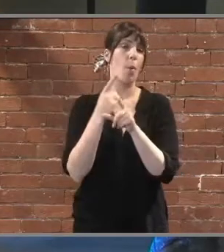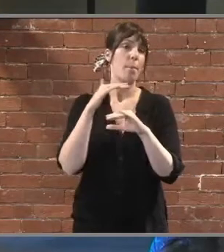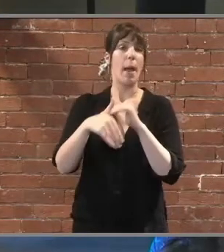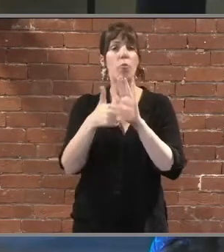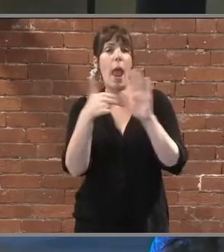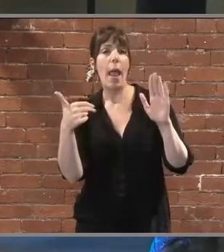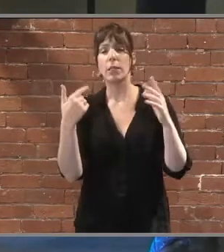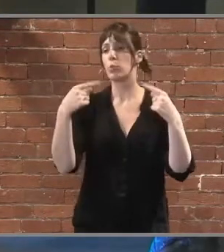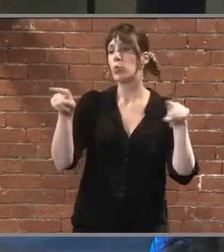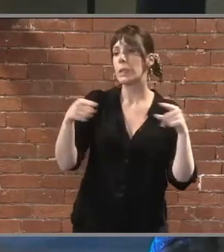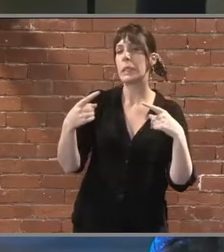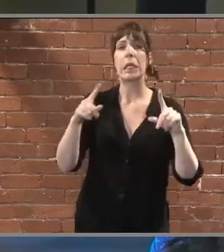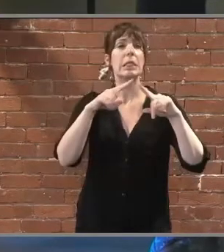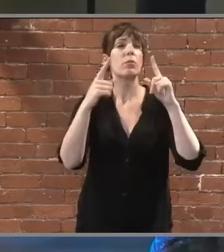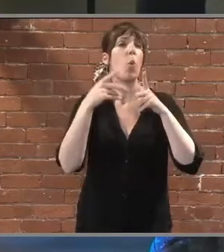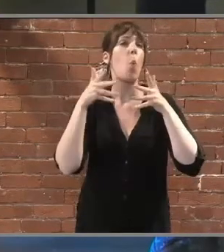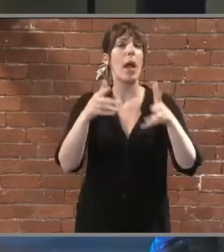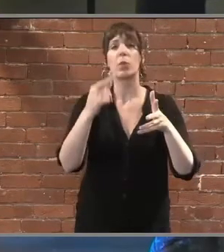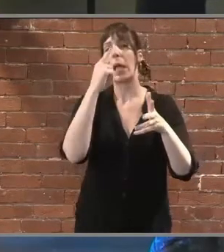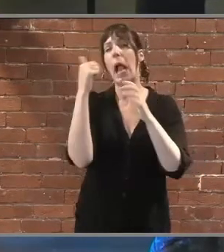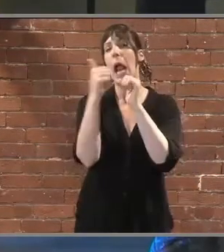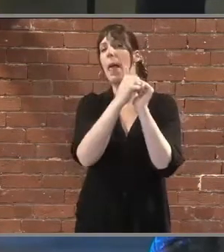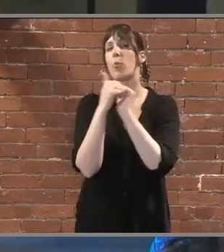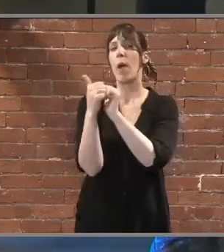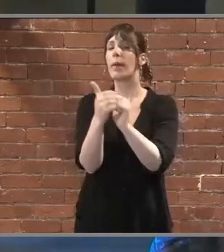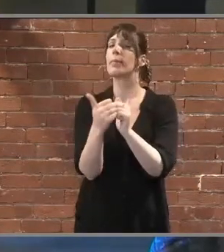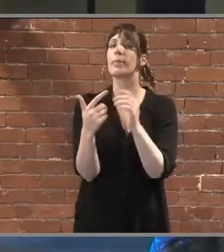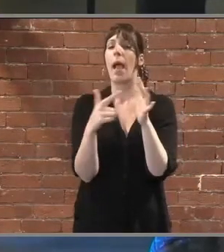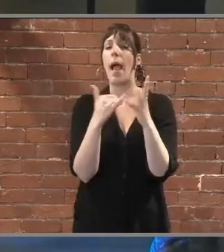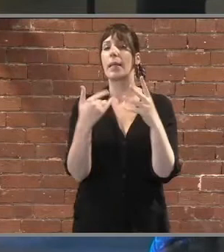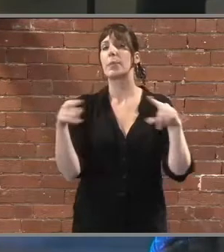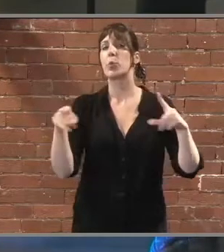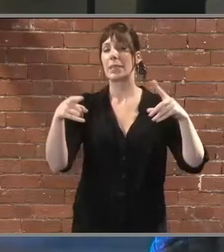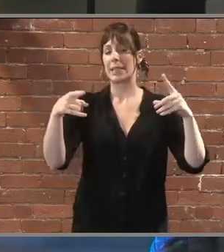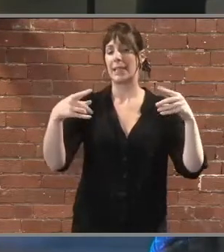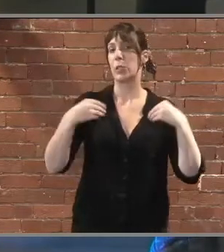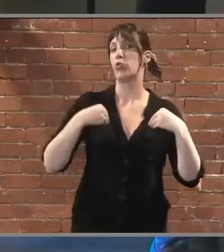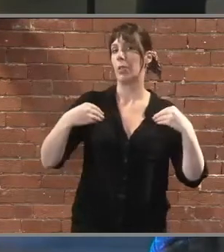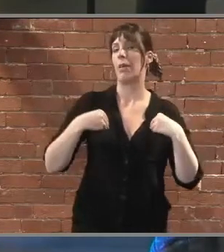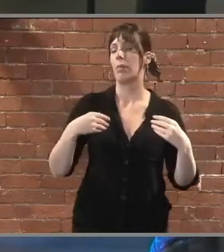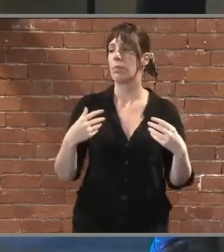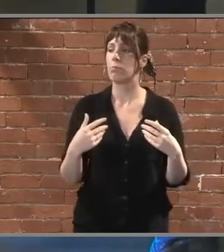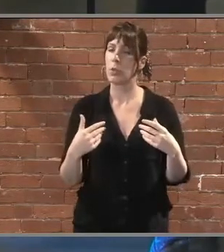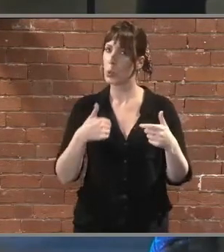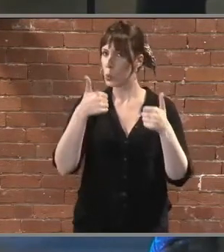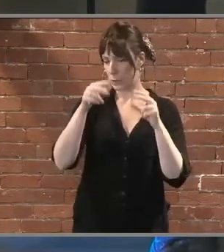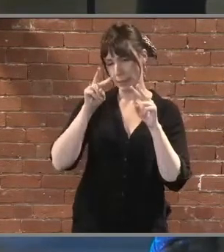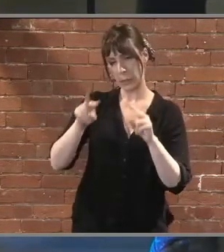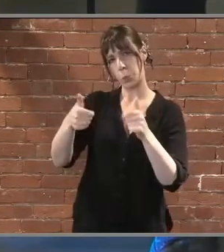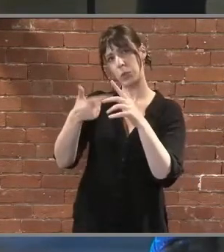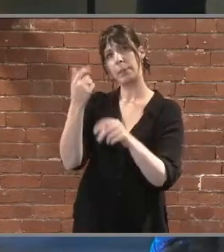different ways in which we can collaborate as the music industry with the brand and agency community, it's just good to see that example